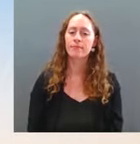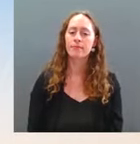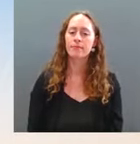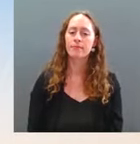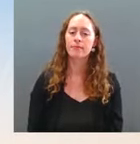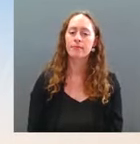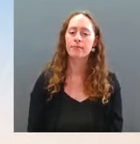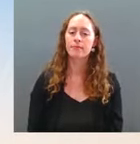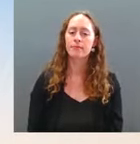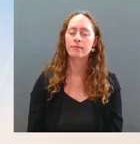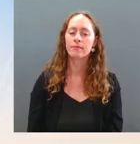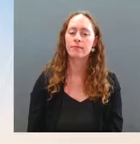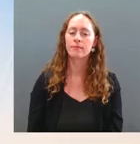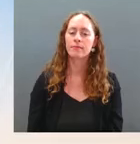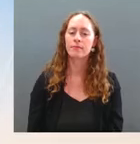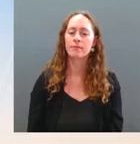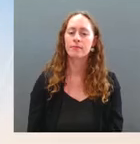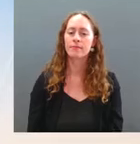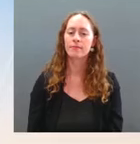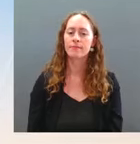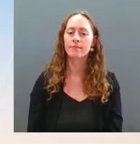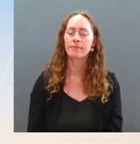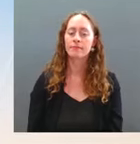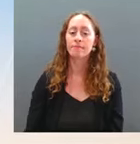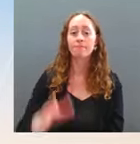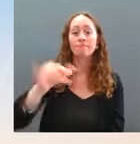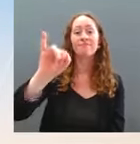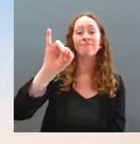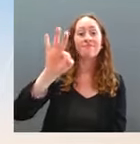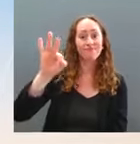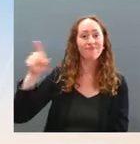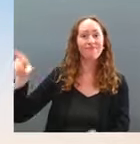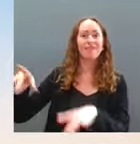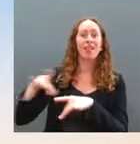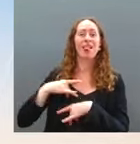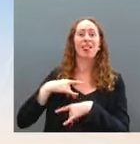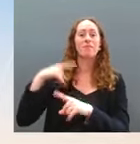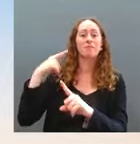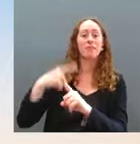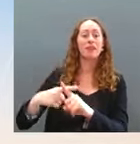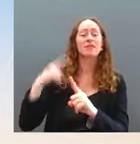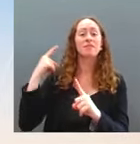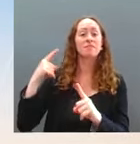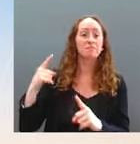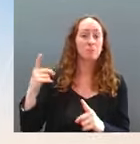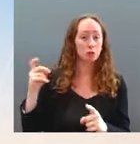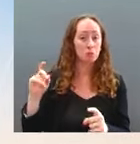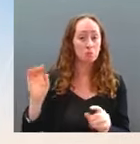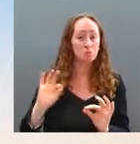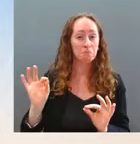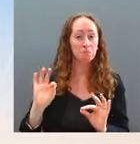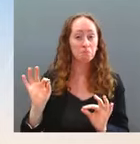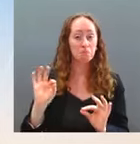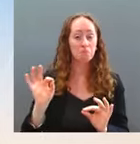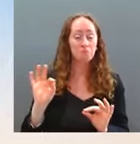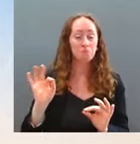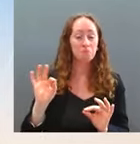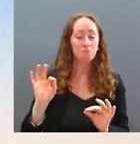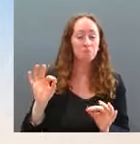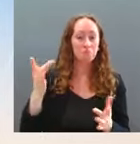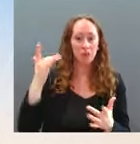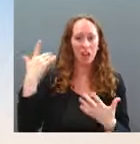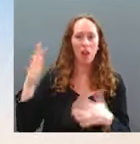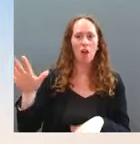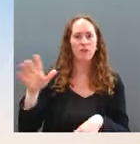given his age and given his health profile? Do you expect it not to be a serious case if he were to get it? Well, I think that is what we see